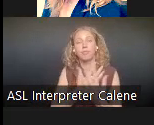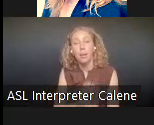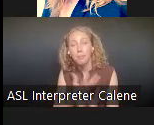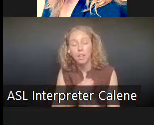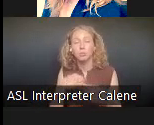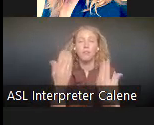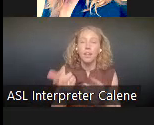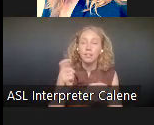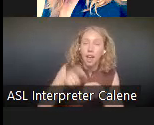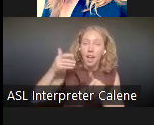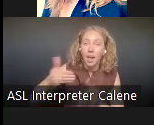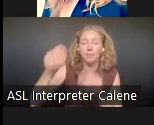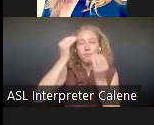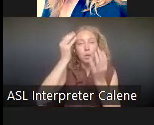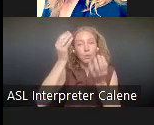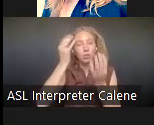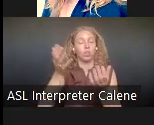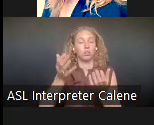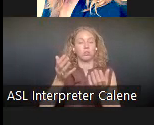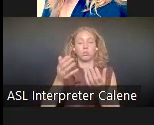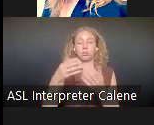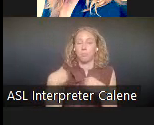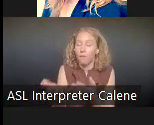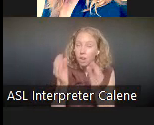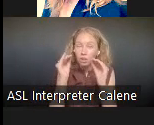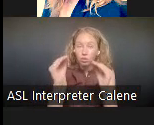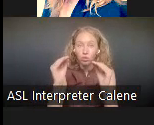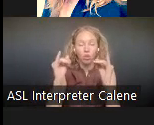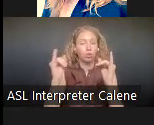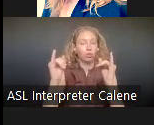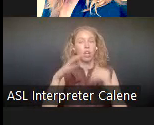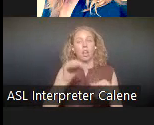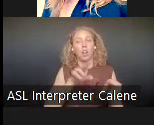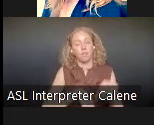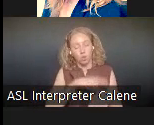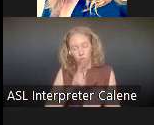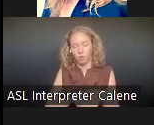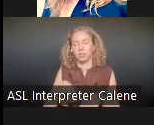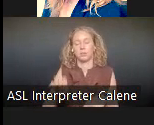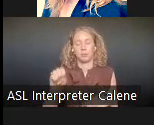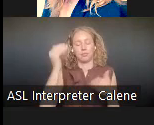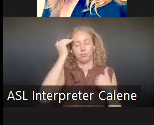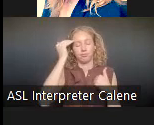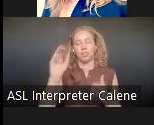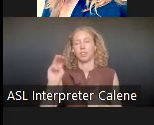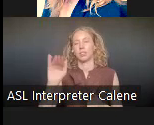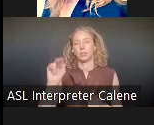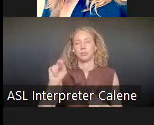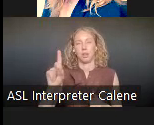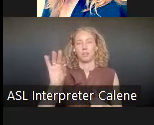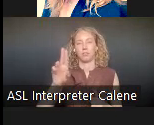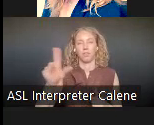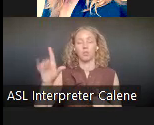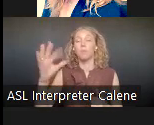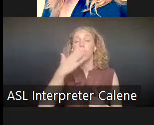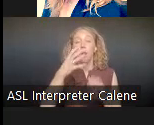provide timely information, give instruction, and of course, be mindful. And so again, I thank you guys for allowing me